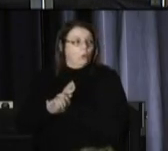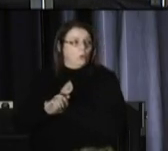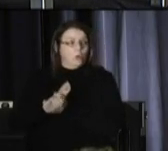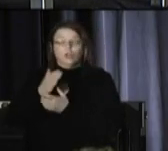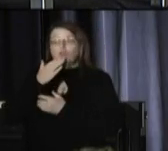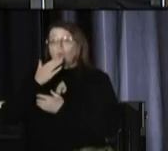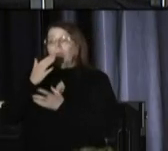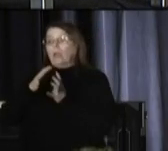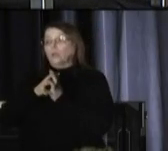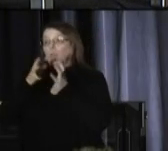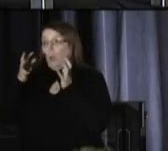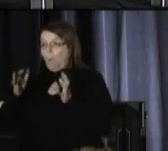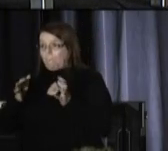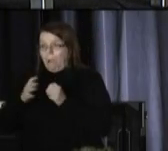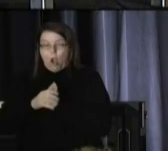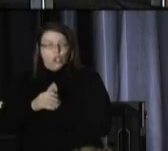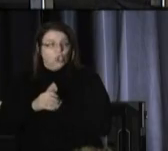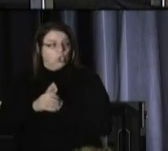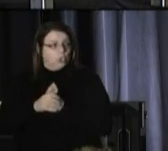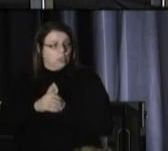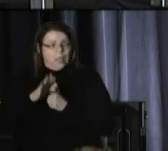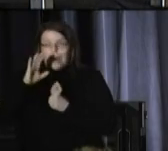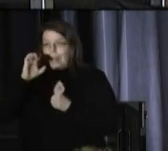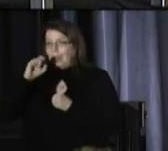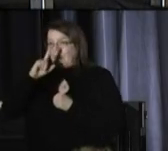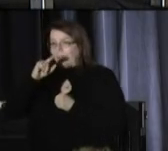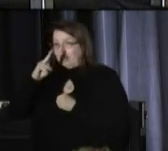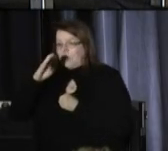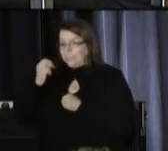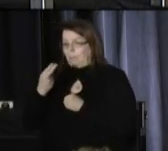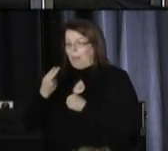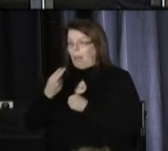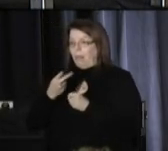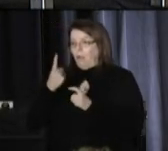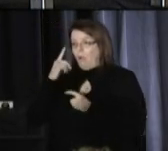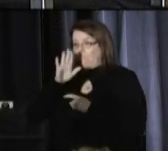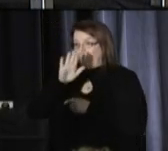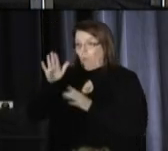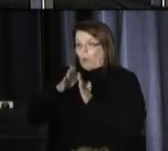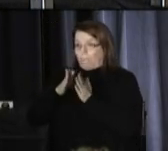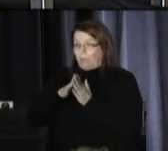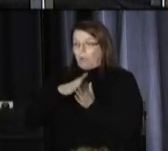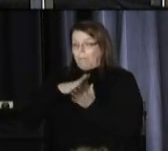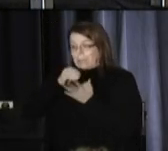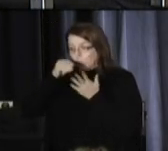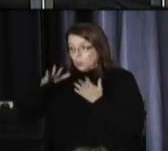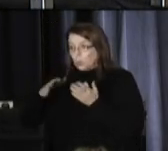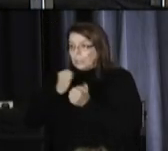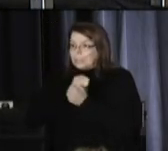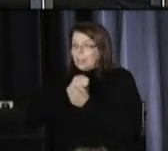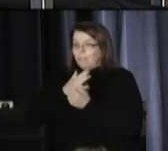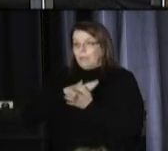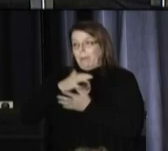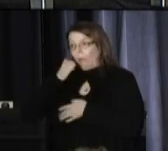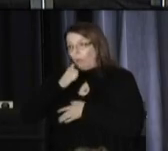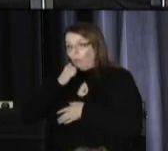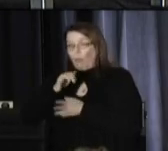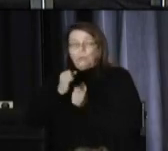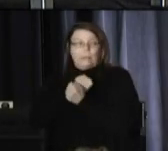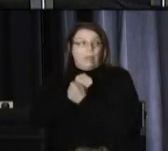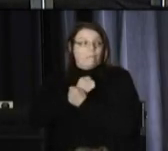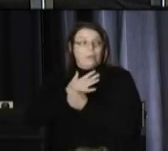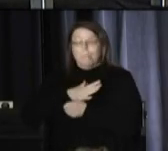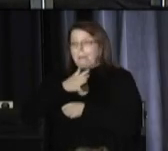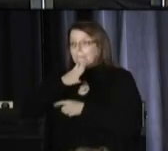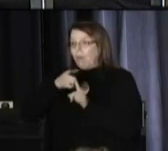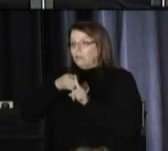thank you so much, Elizabeth, for your book. My students love it. My girls love it. My mother was from